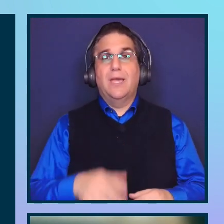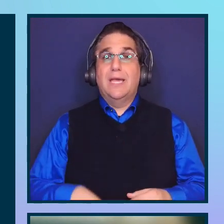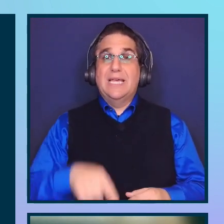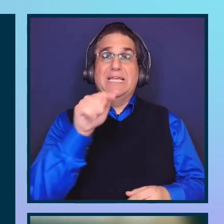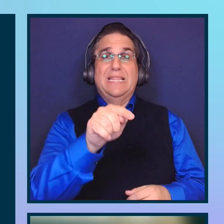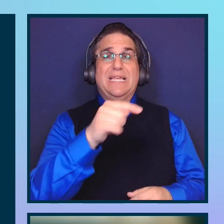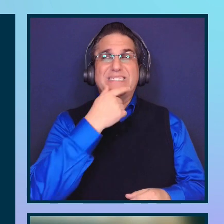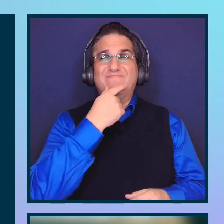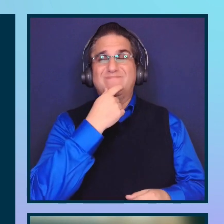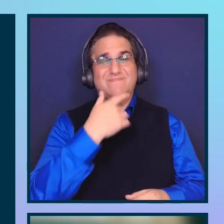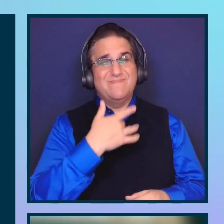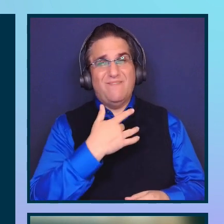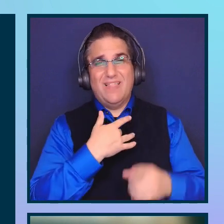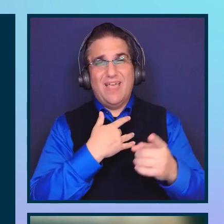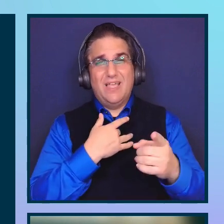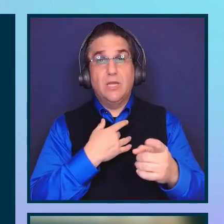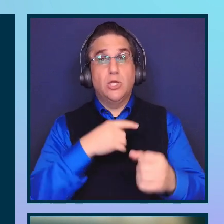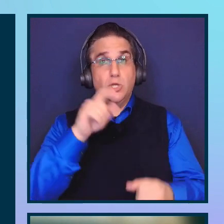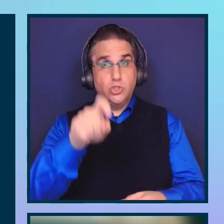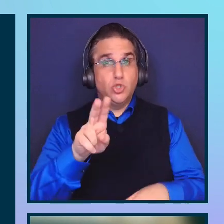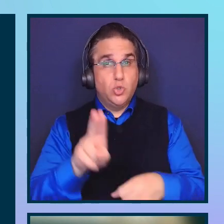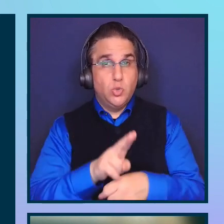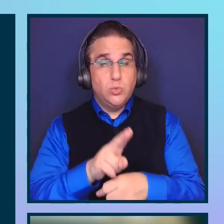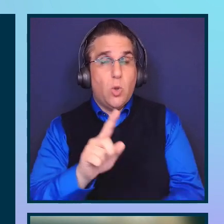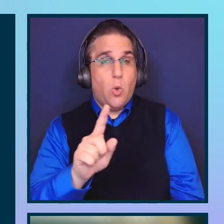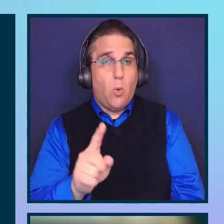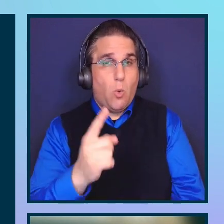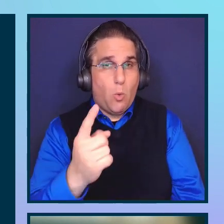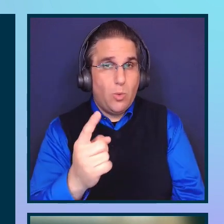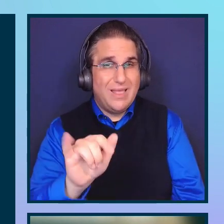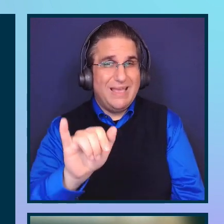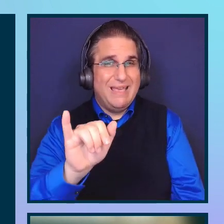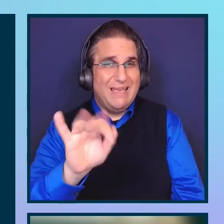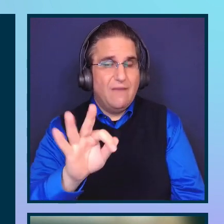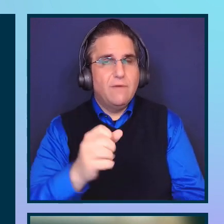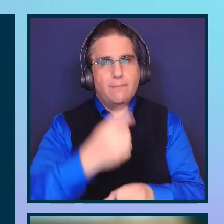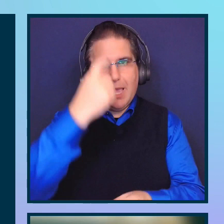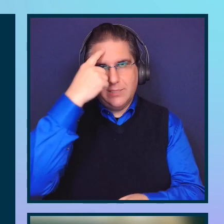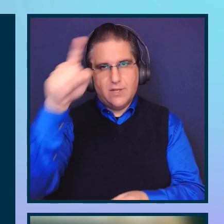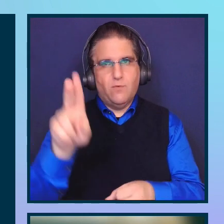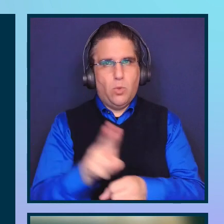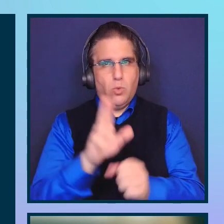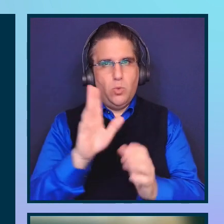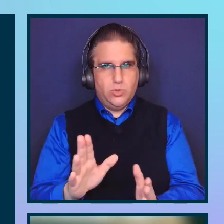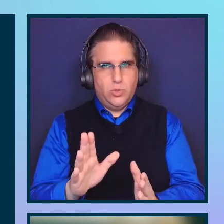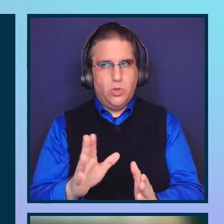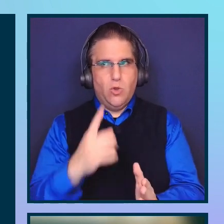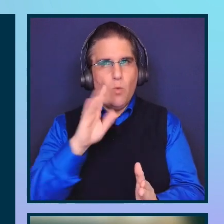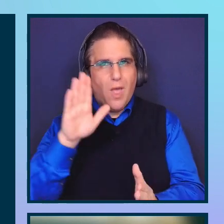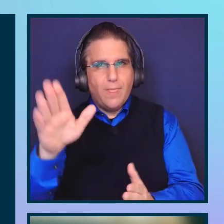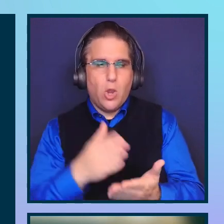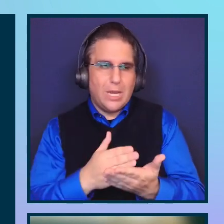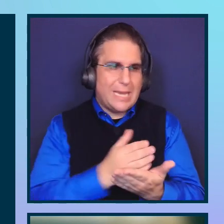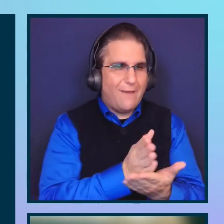should really only be used when it makes sense for the user in terms of navigation and